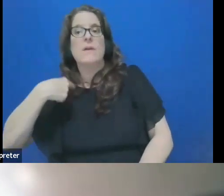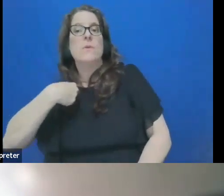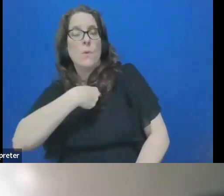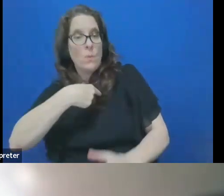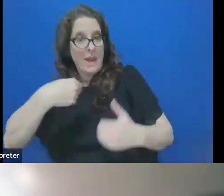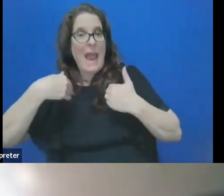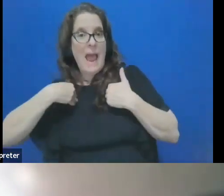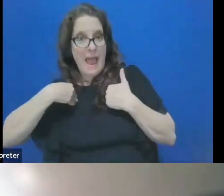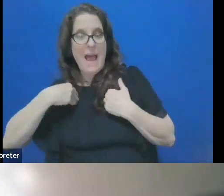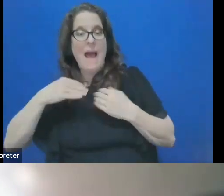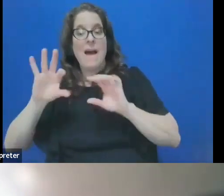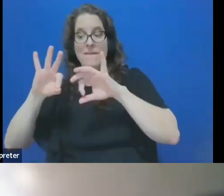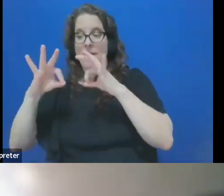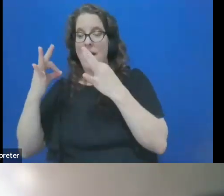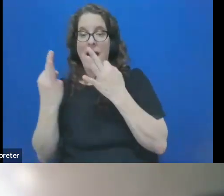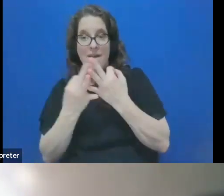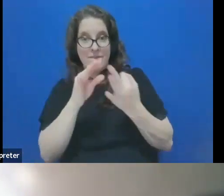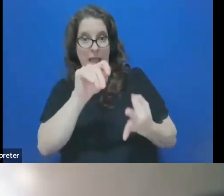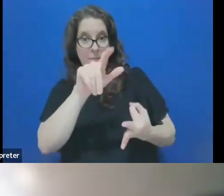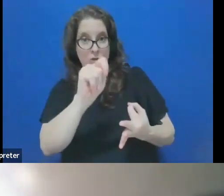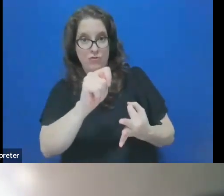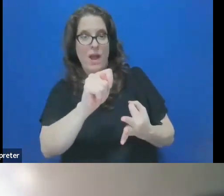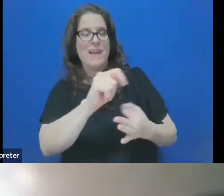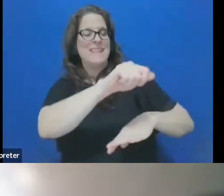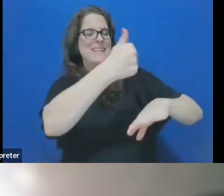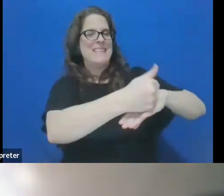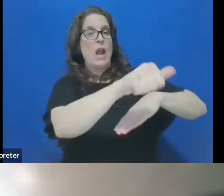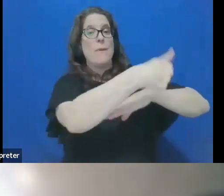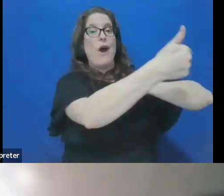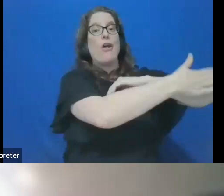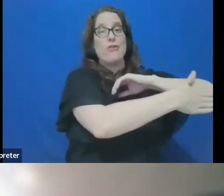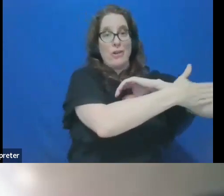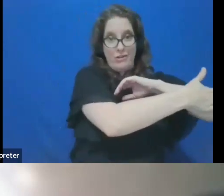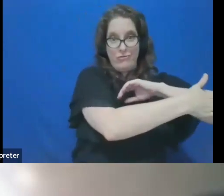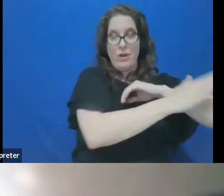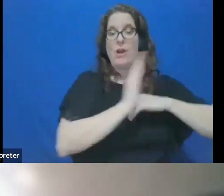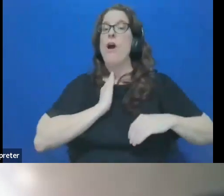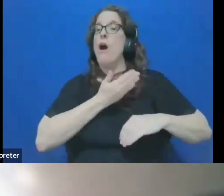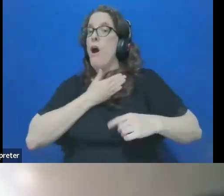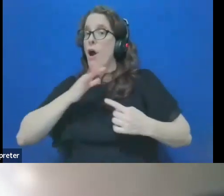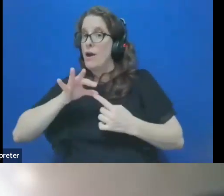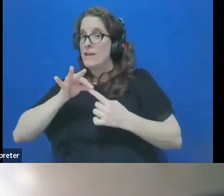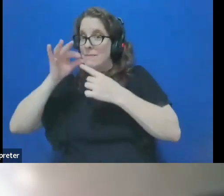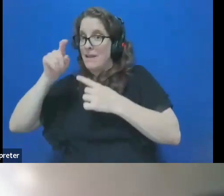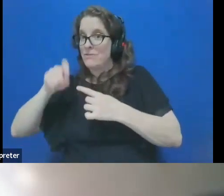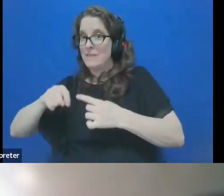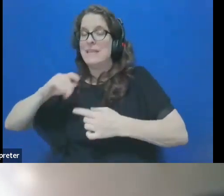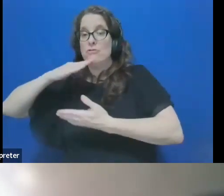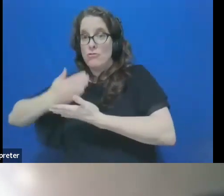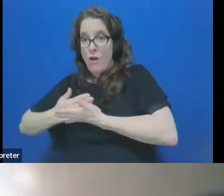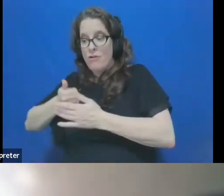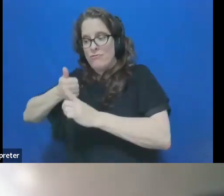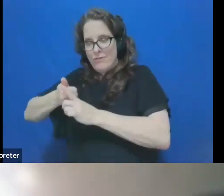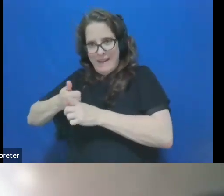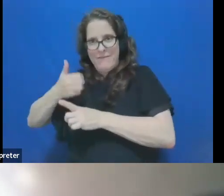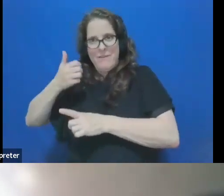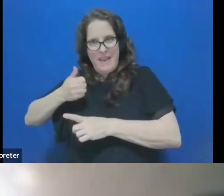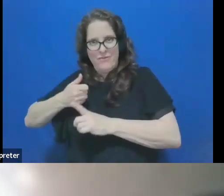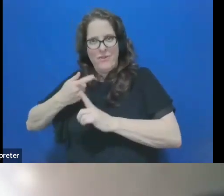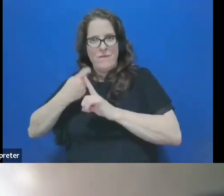daughter is a beneficiary. Any problems if she receives distribution from such a trust?